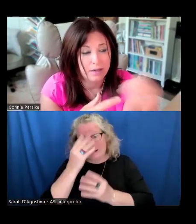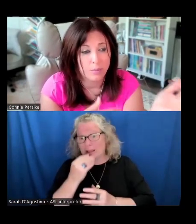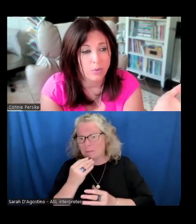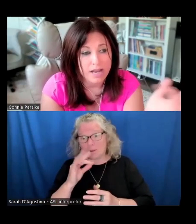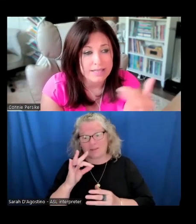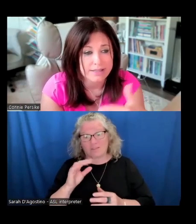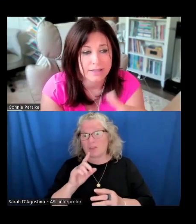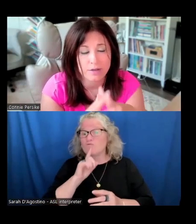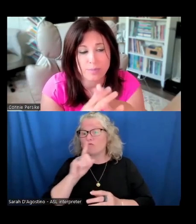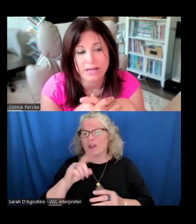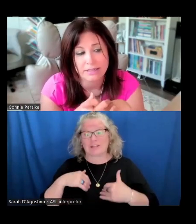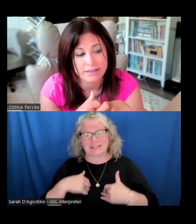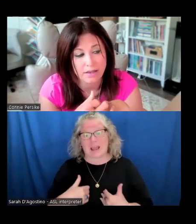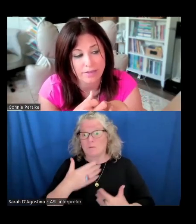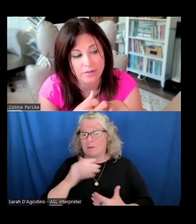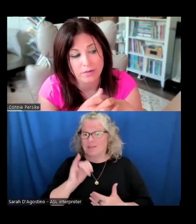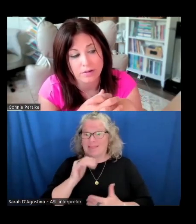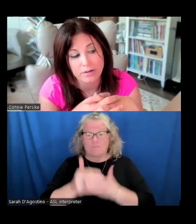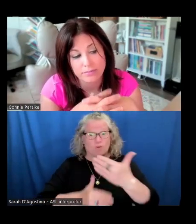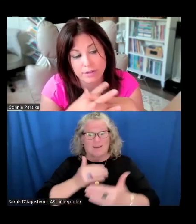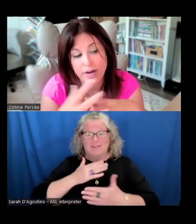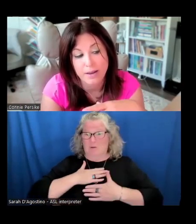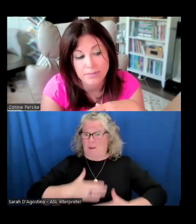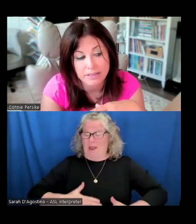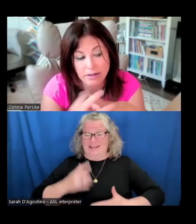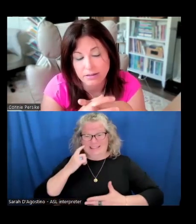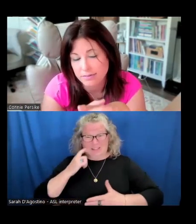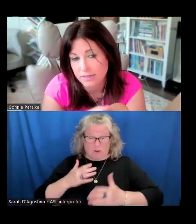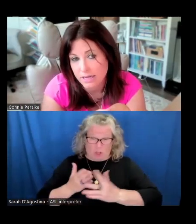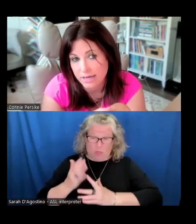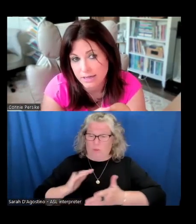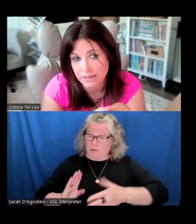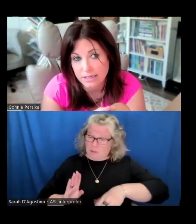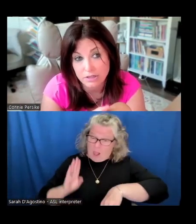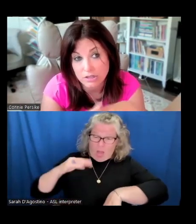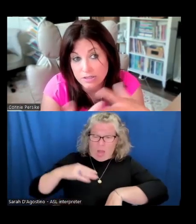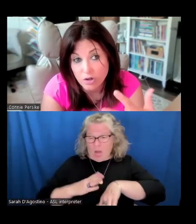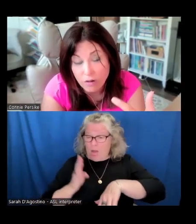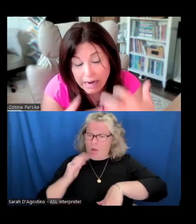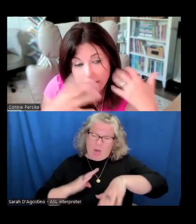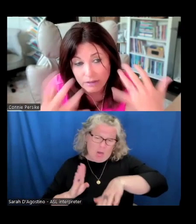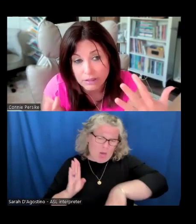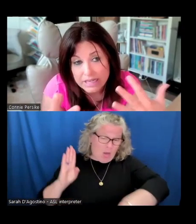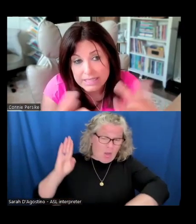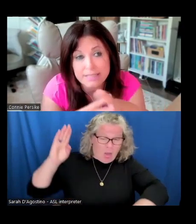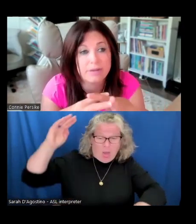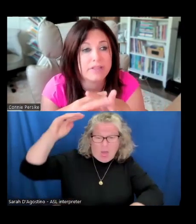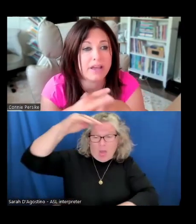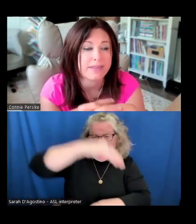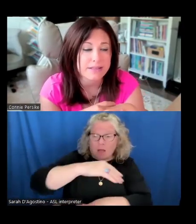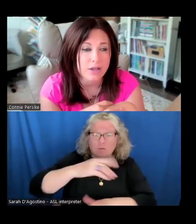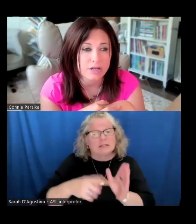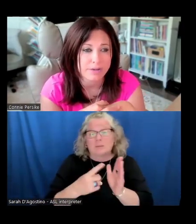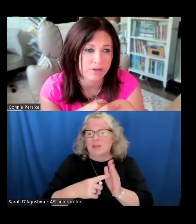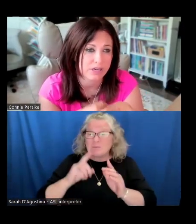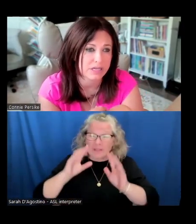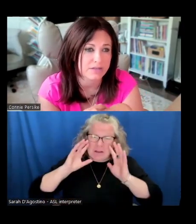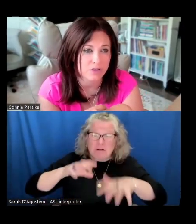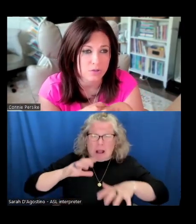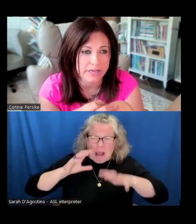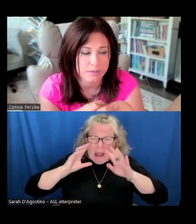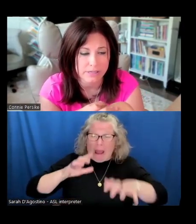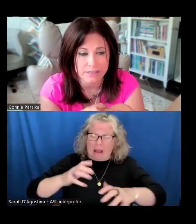taxing process that their body has gone through. Perhaps they need to start crying and release some of that. That's all going to be